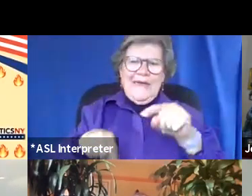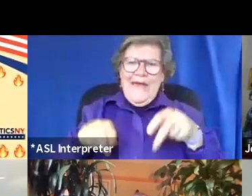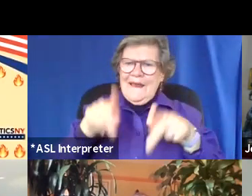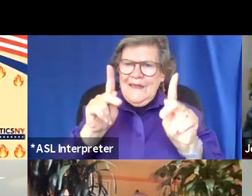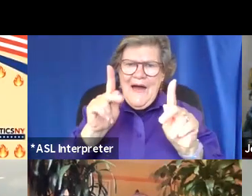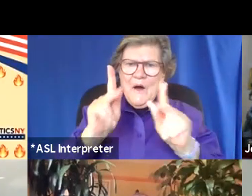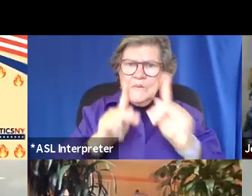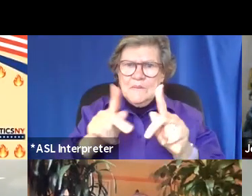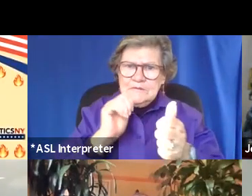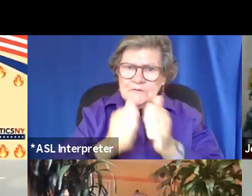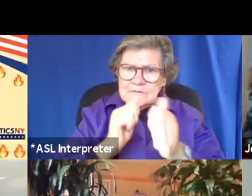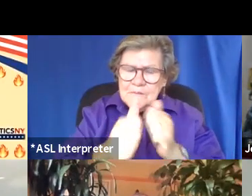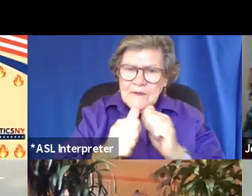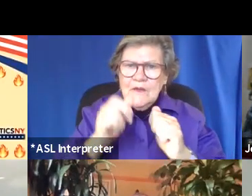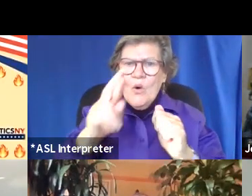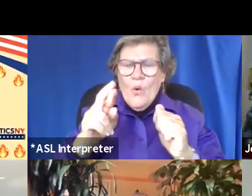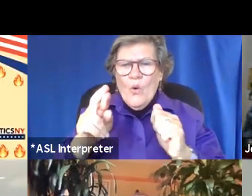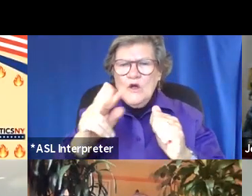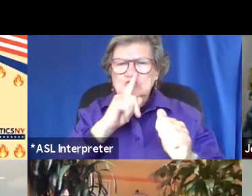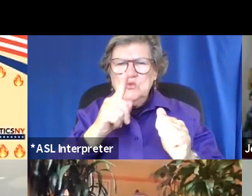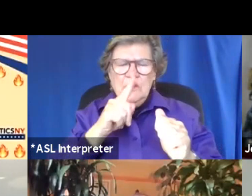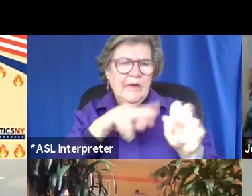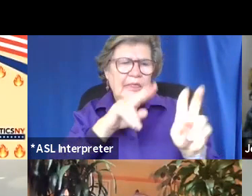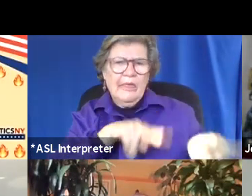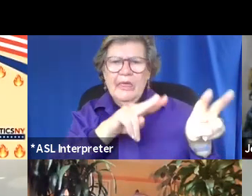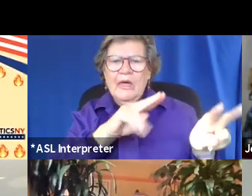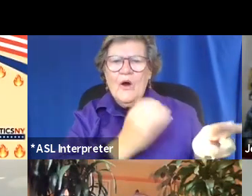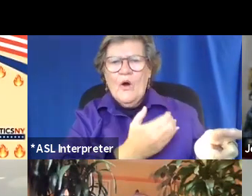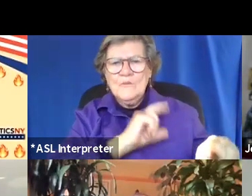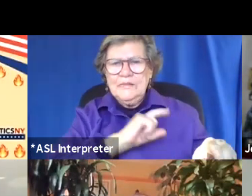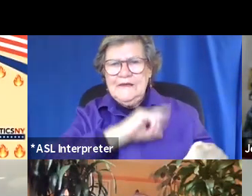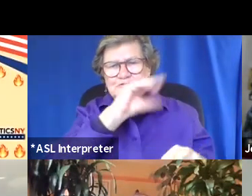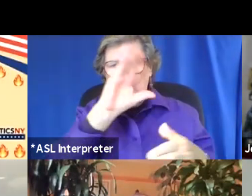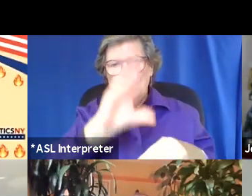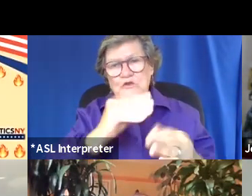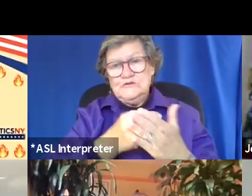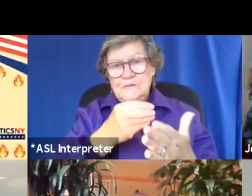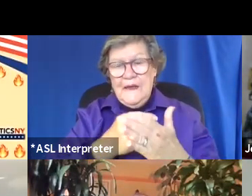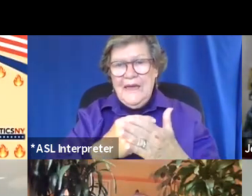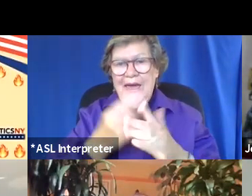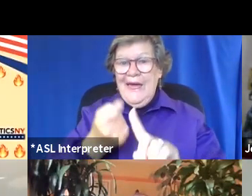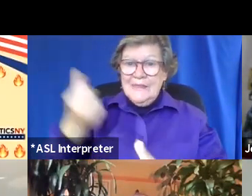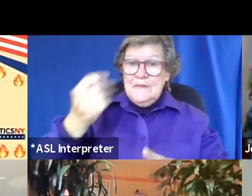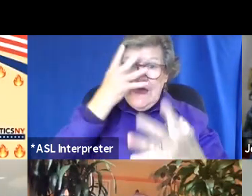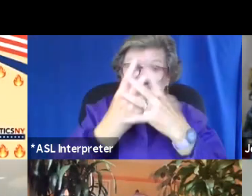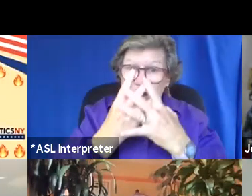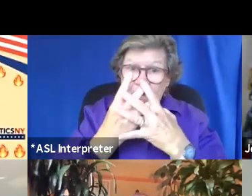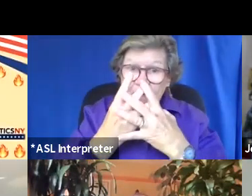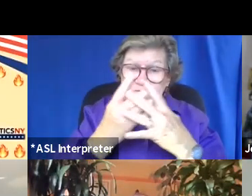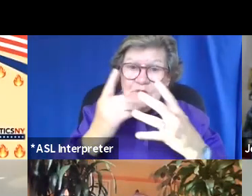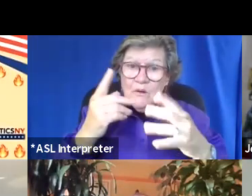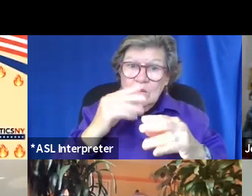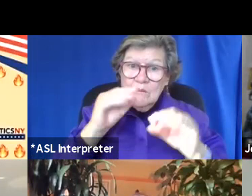now to demonize and defund our police. Eliminate jails. What are we going to do? Put our criminals in